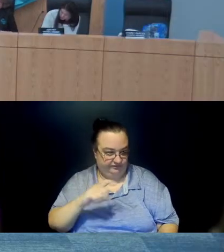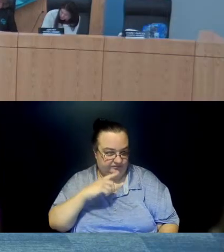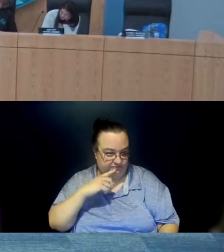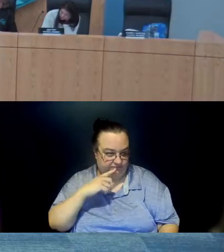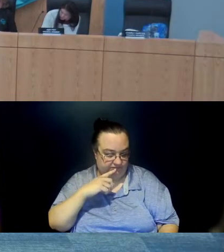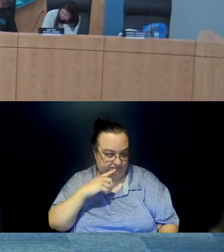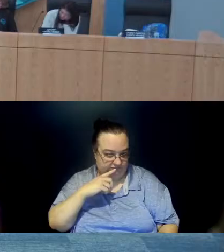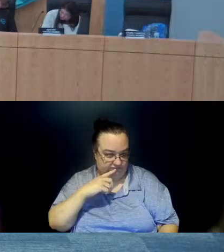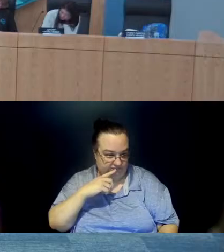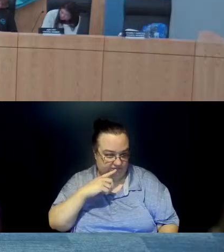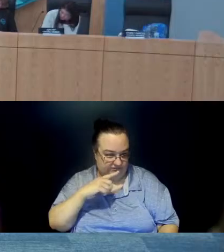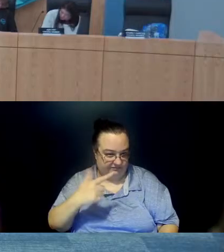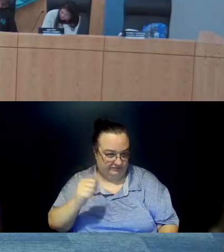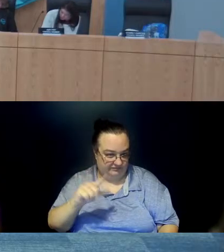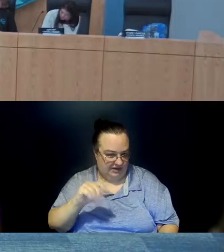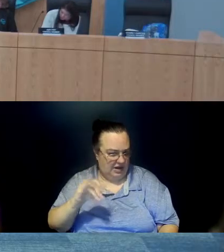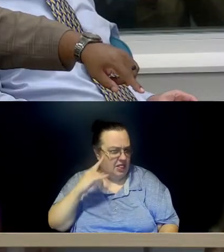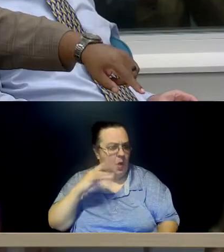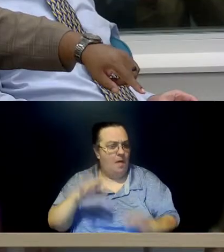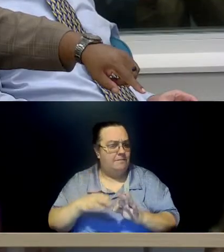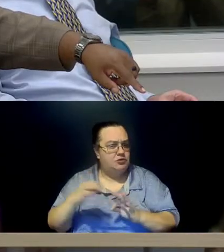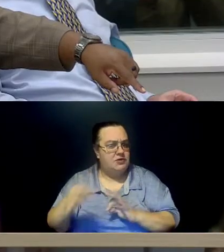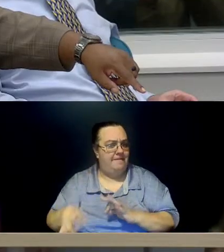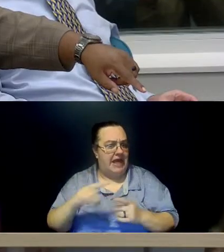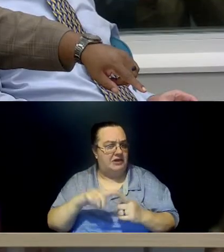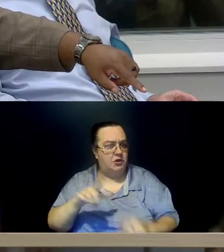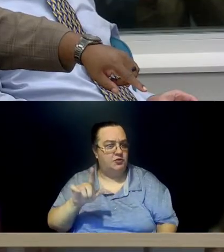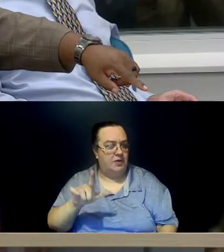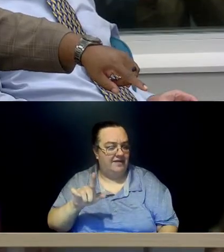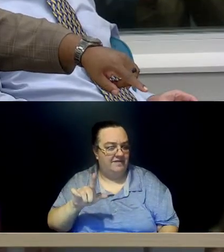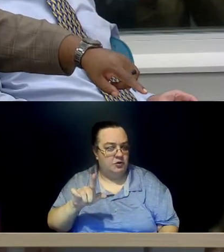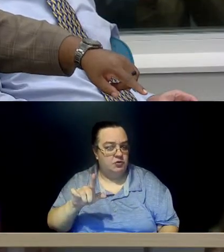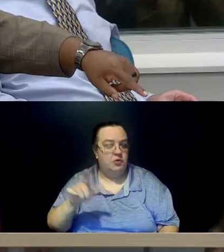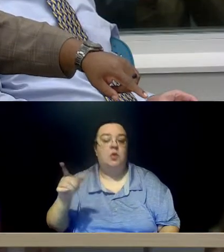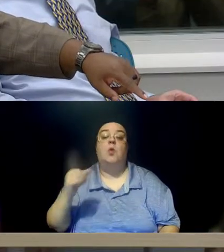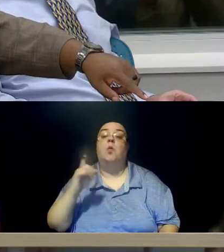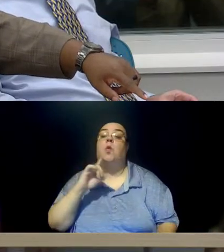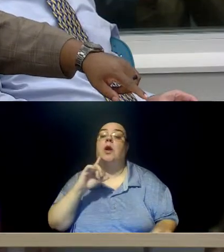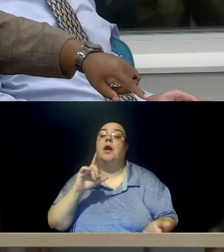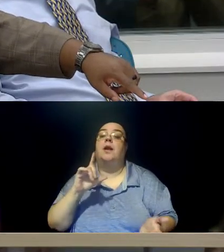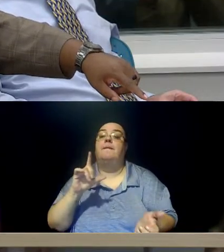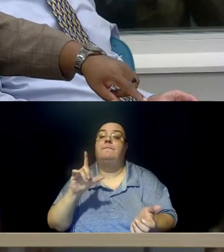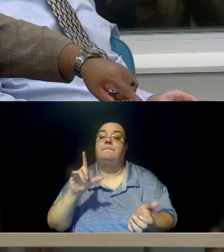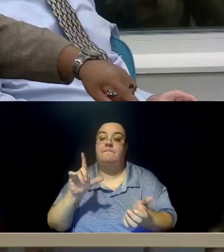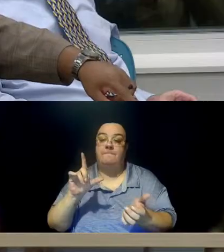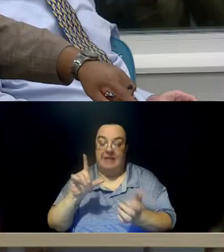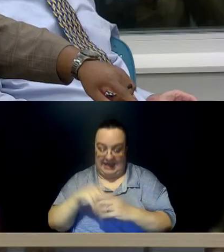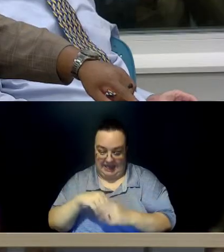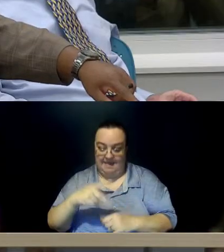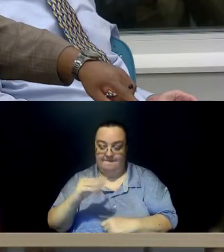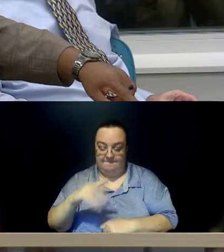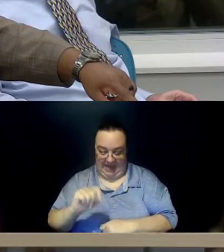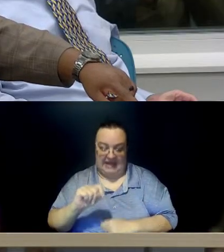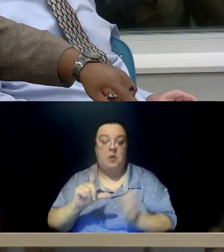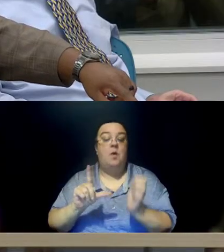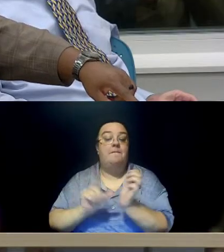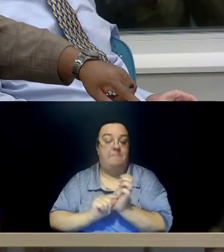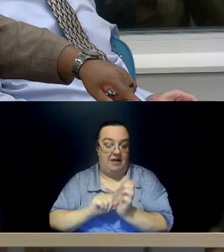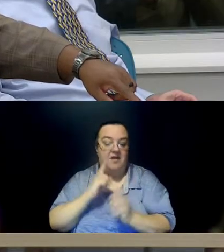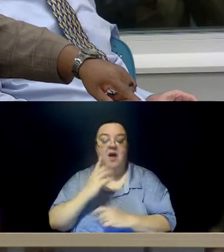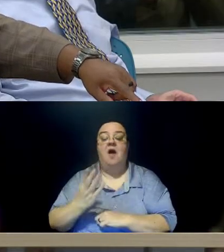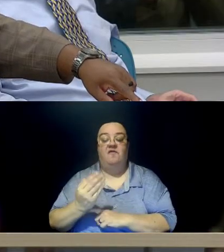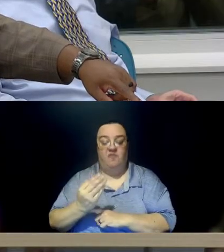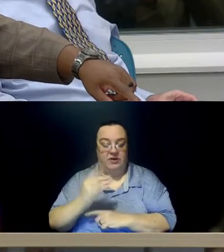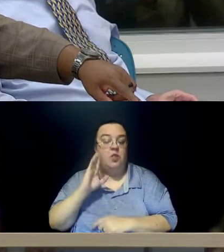Or we're pushing it back to the 21st. We're publishing in the packet for the 14th. 14th, we're going to have a budget